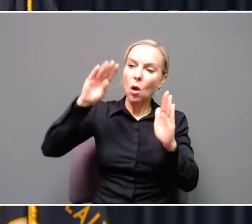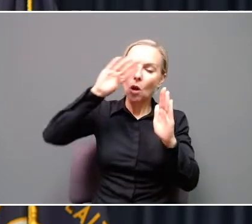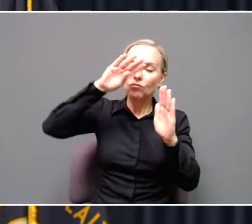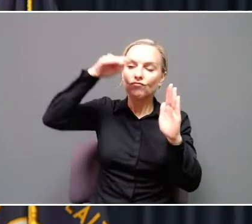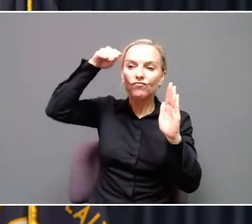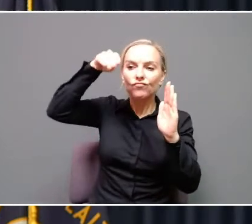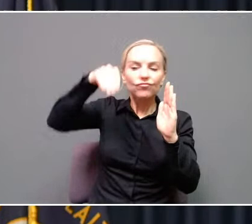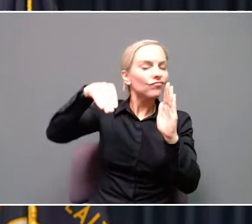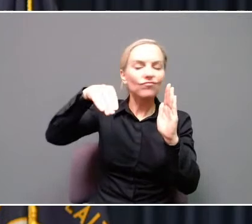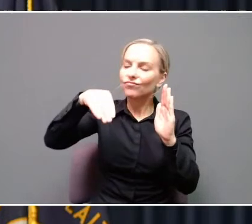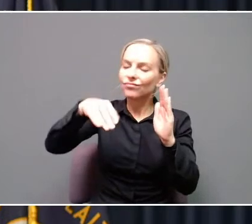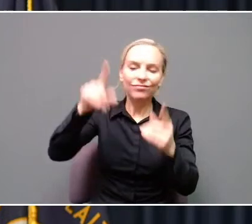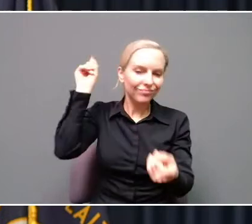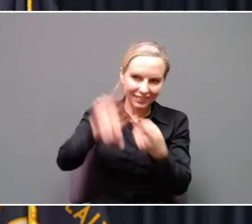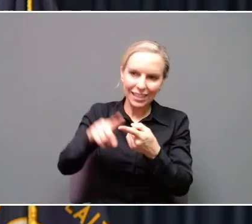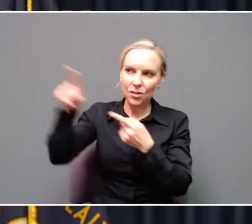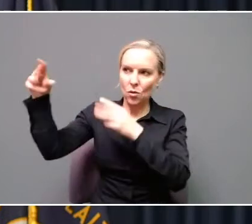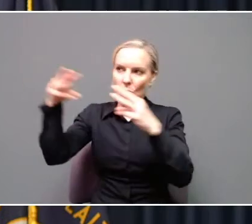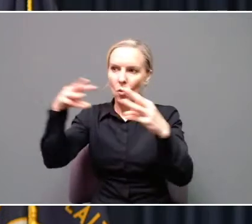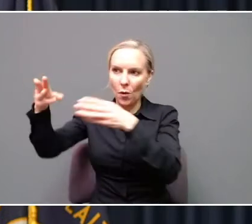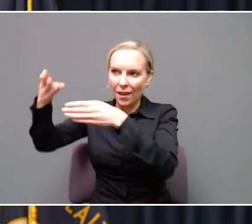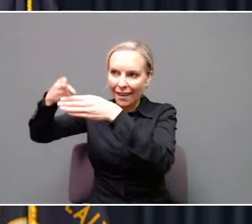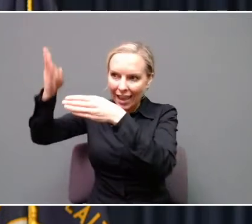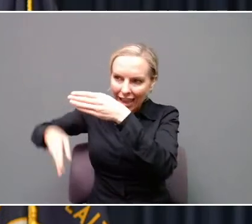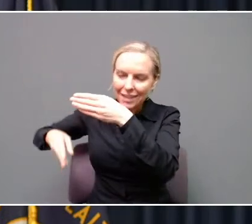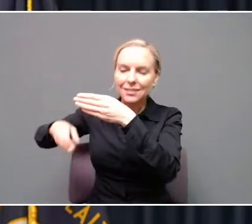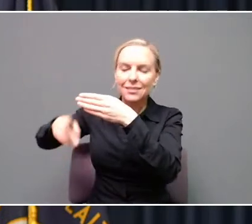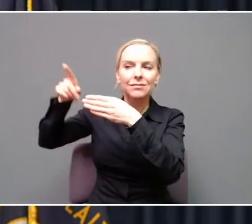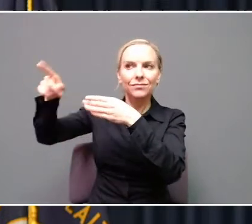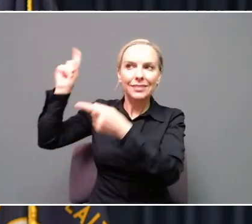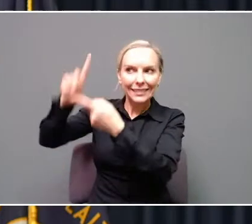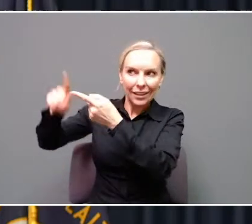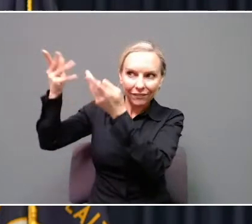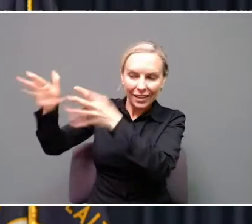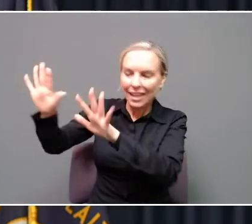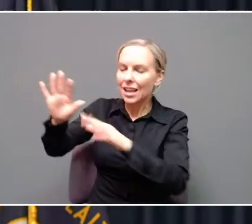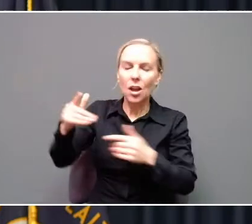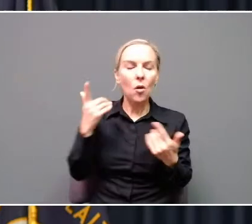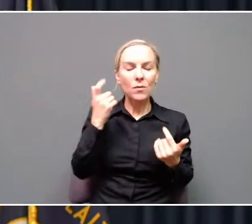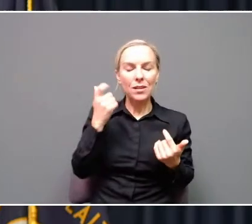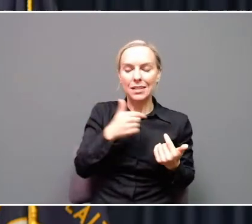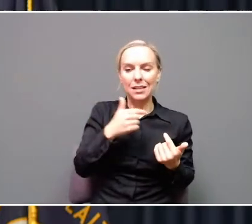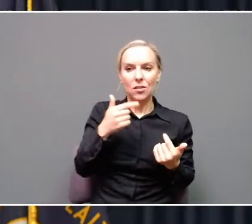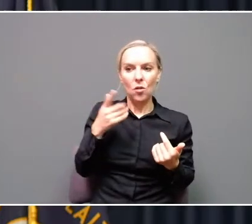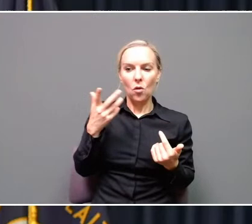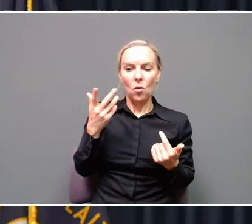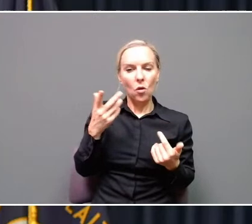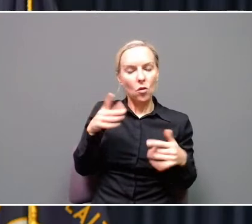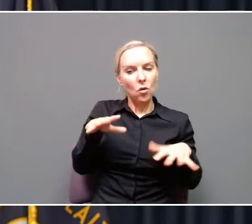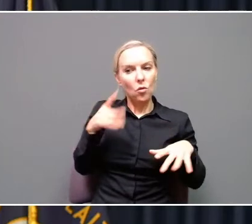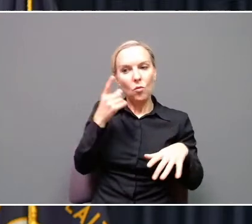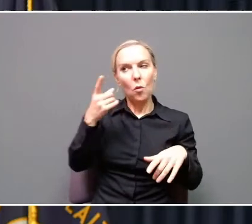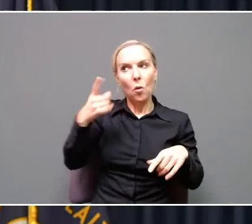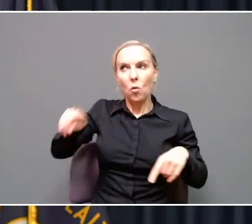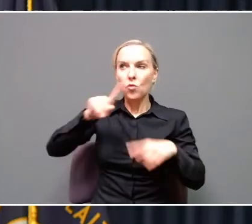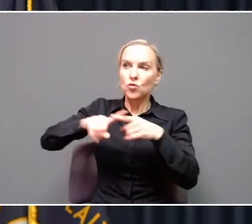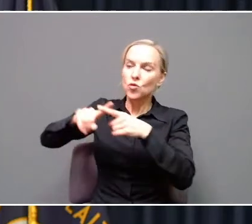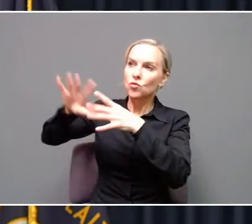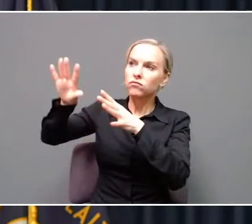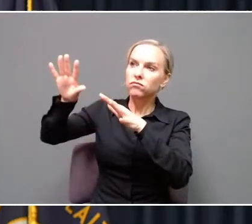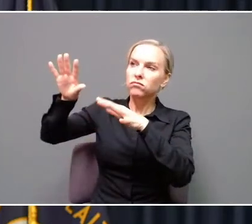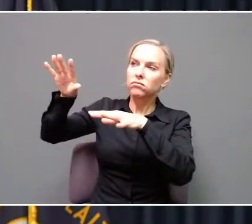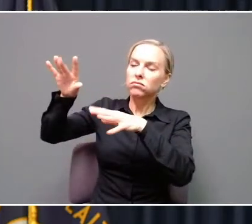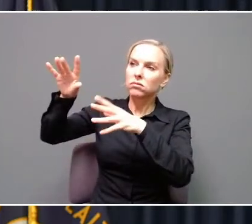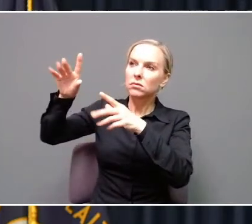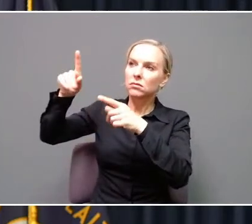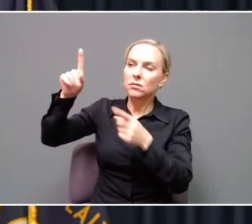hopefully ending or nearing its end. And we've got to understand that stopping a dictator always takes sacrifice. And we're not being asked to send our